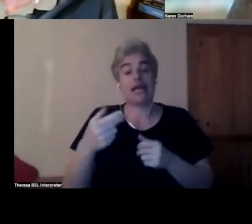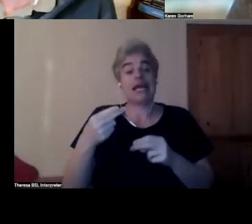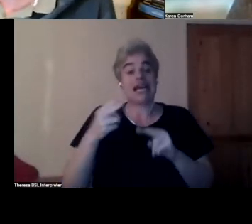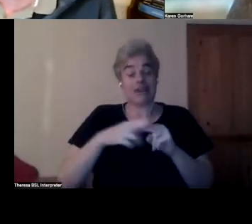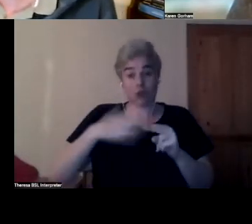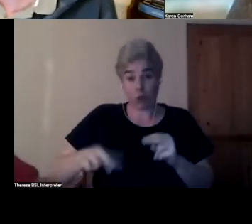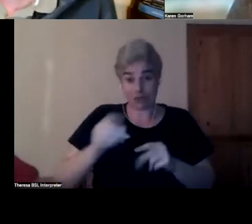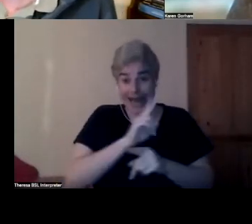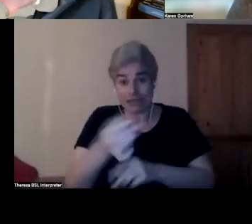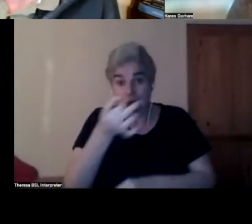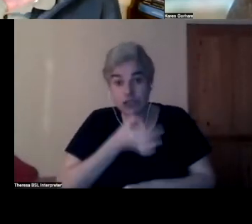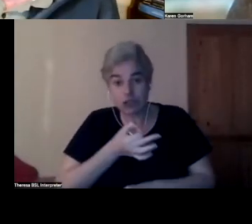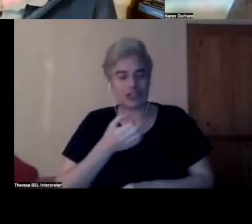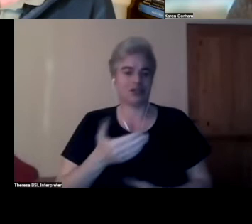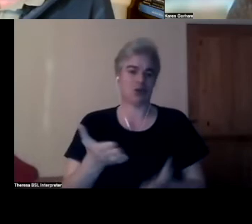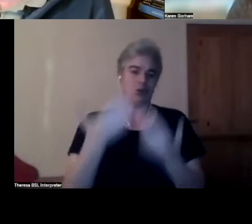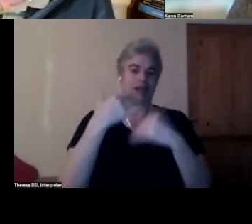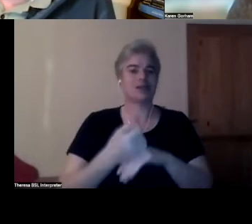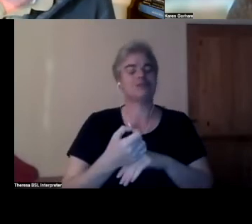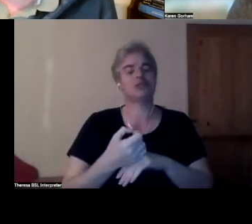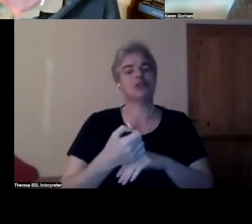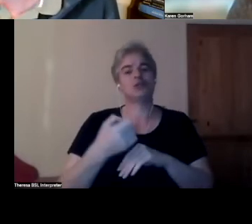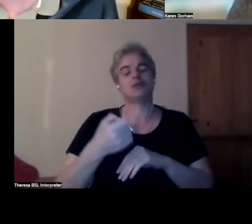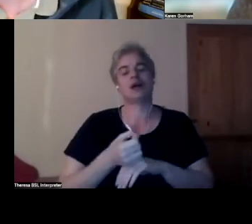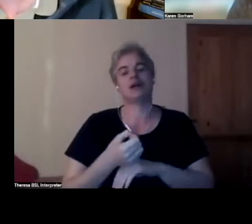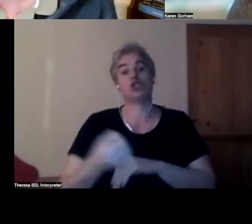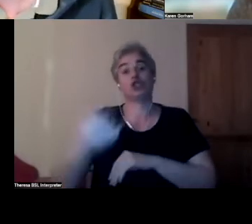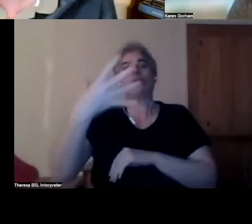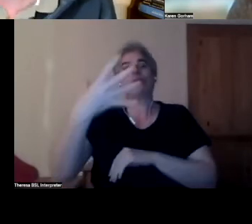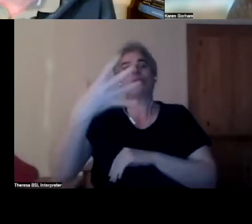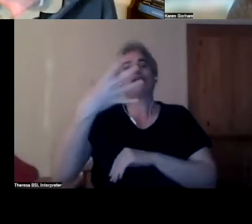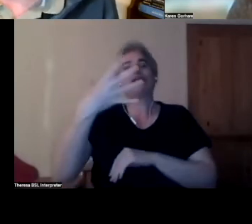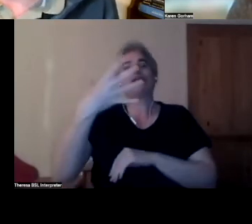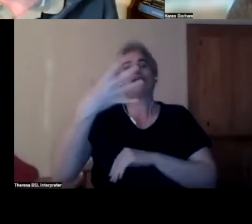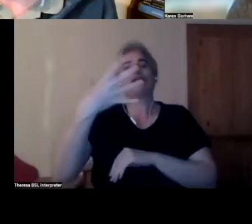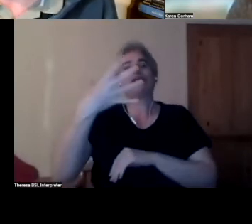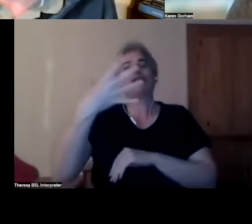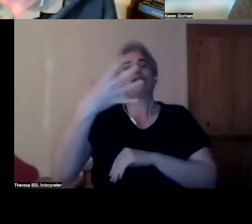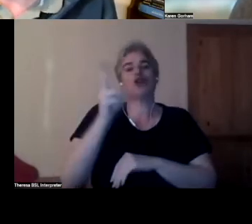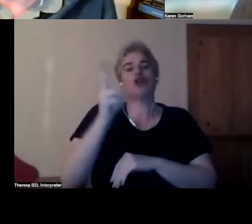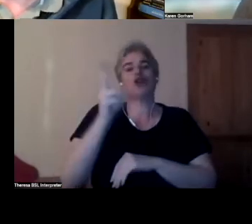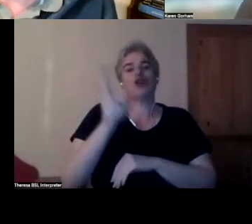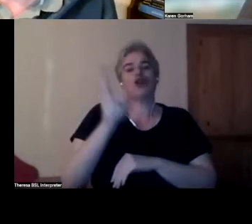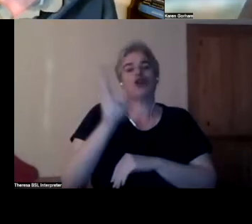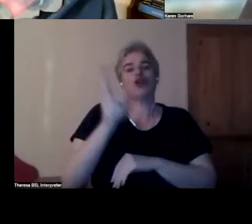turn your video back on and obviously unmute yourself, but we'll come back to that later on.